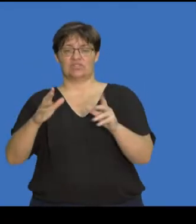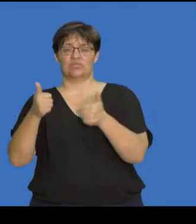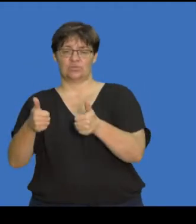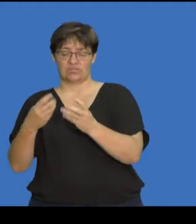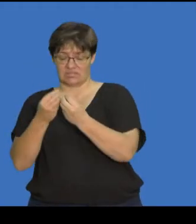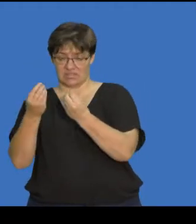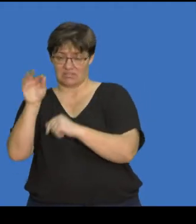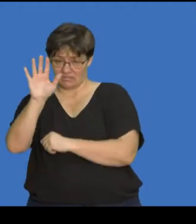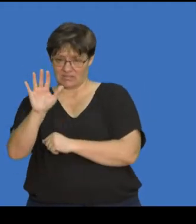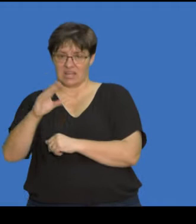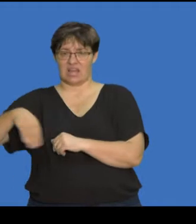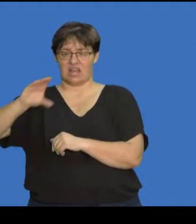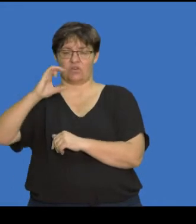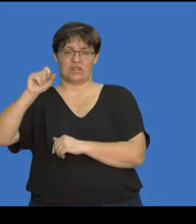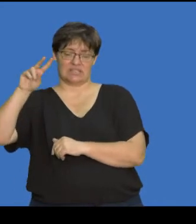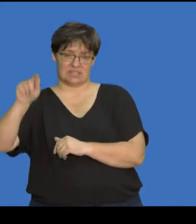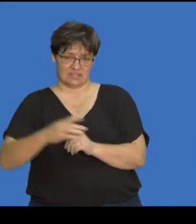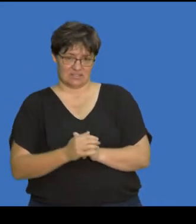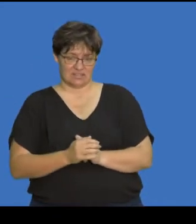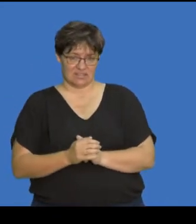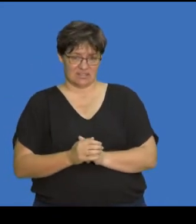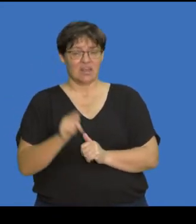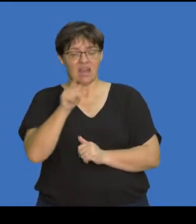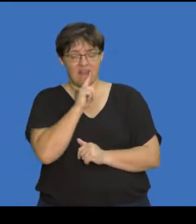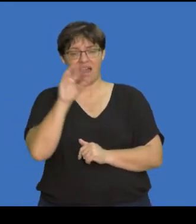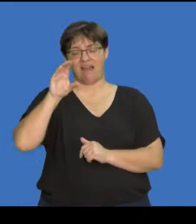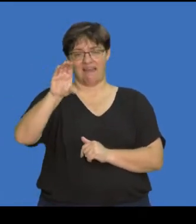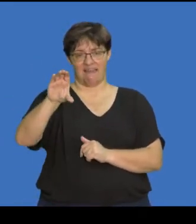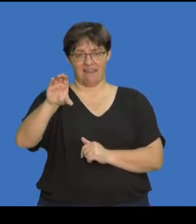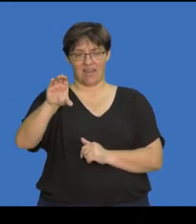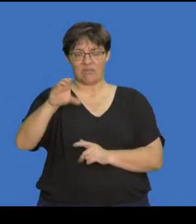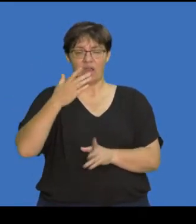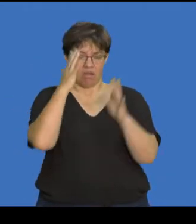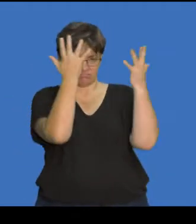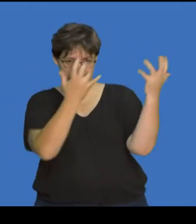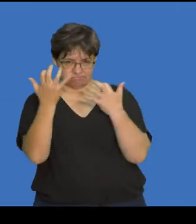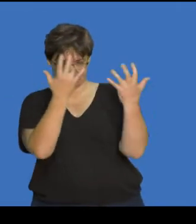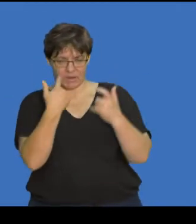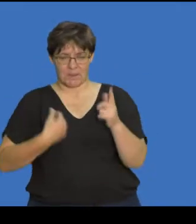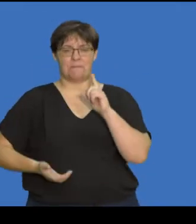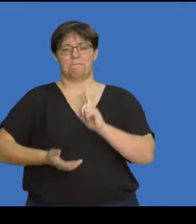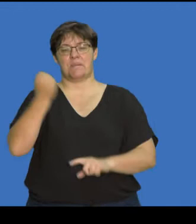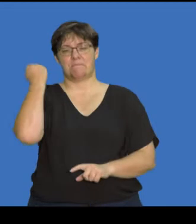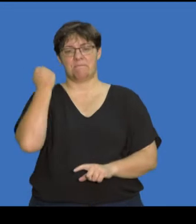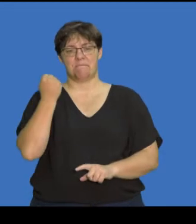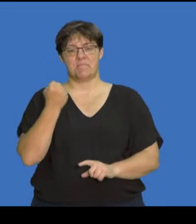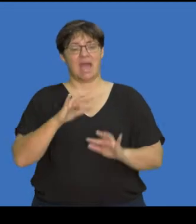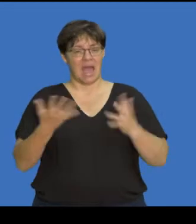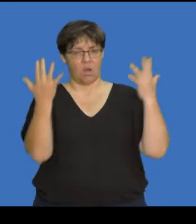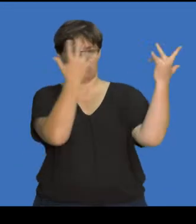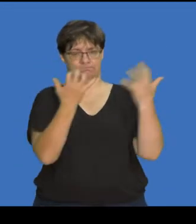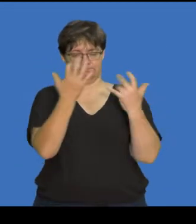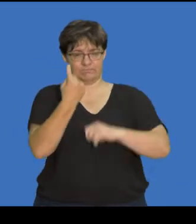it, clearly indicating to you that it's a figure that you work out, that you derive in your